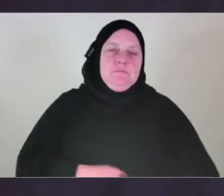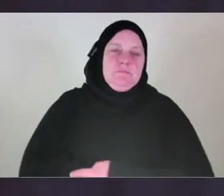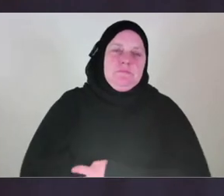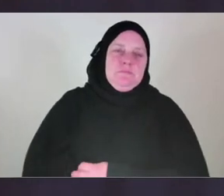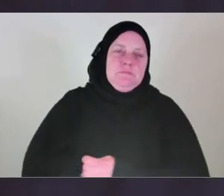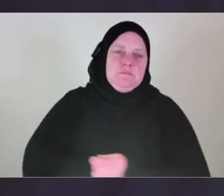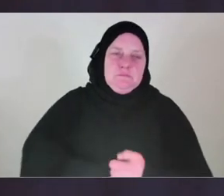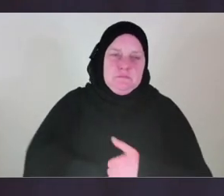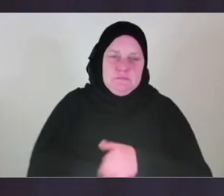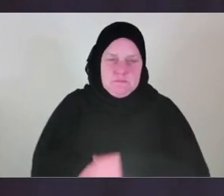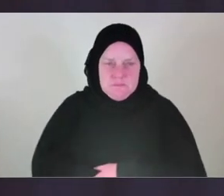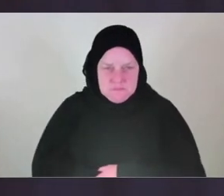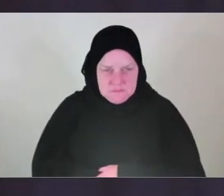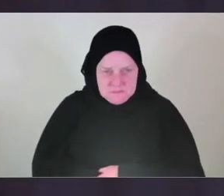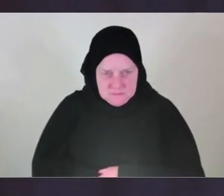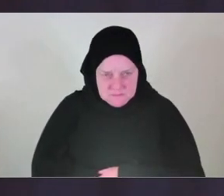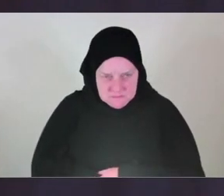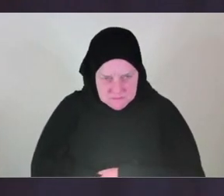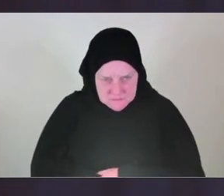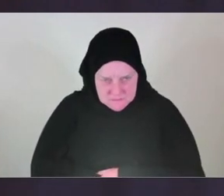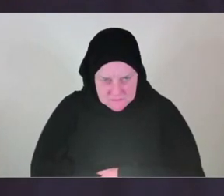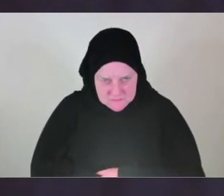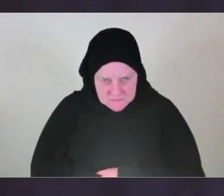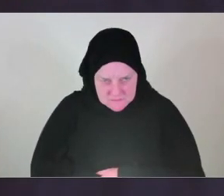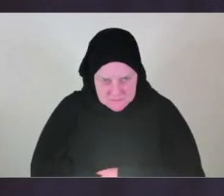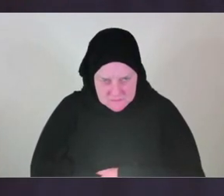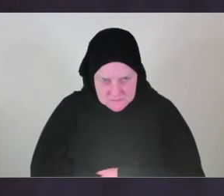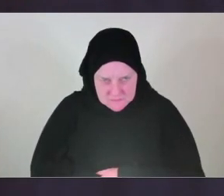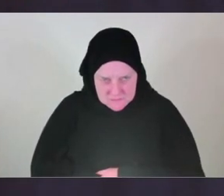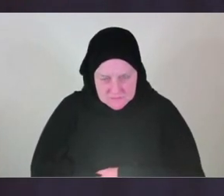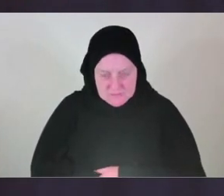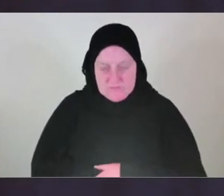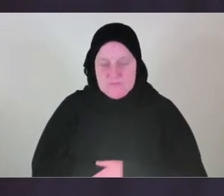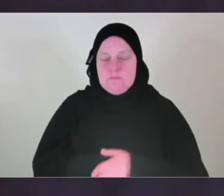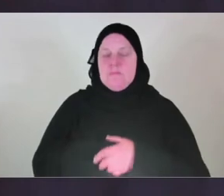that the Prophet also said that when the wahi